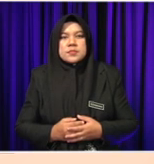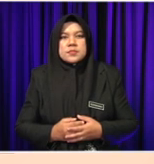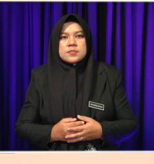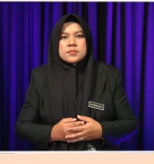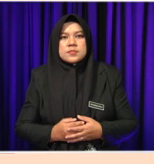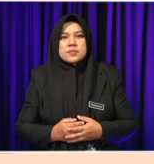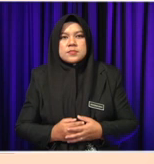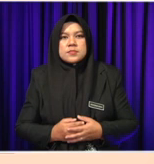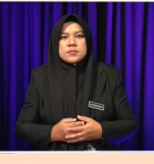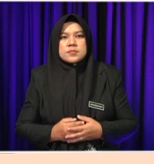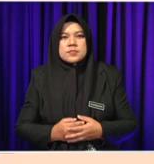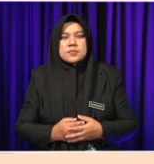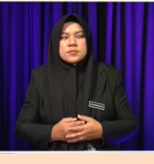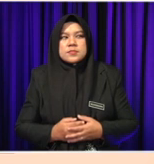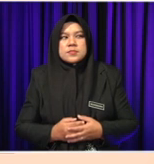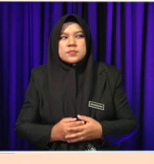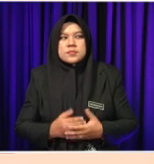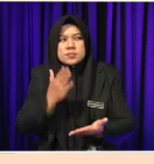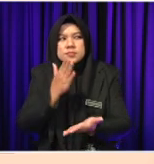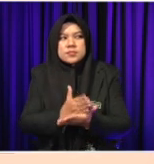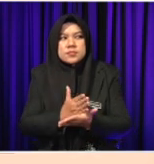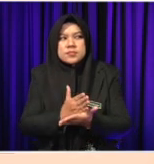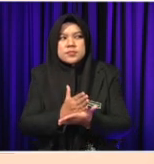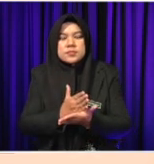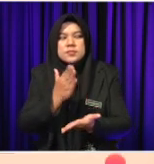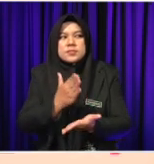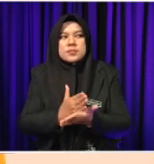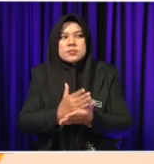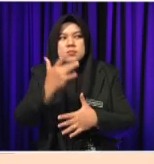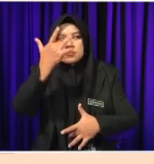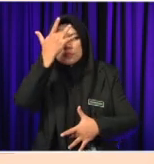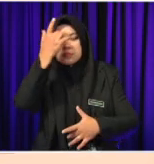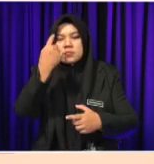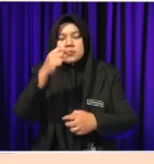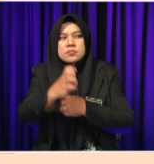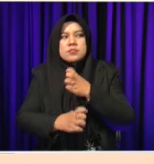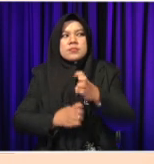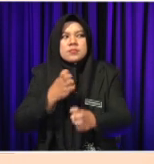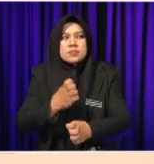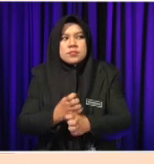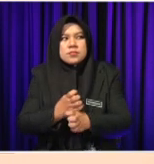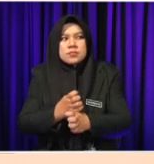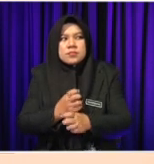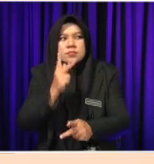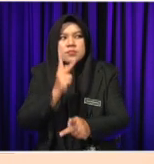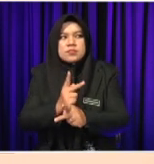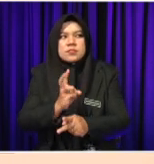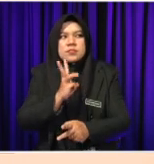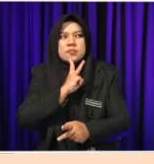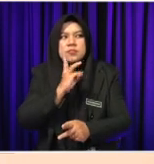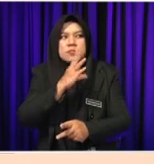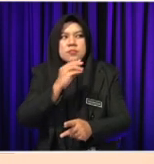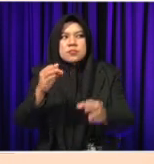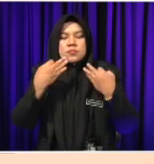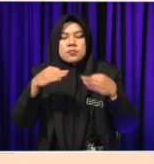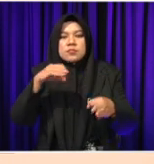Okay, Mia. Stop. Stop. Okay. Hurting the earth. Save water and